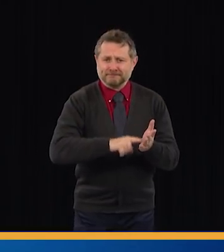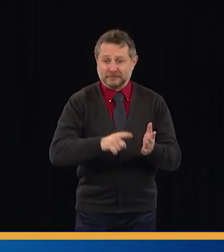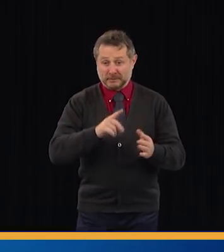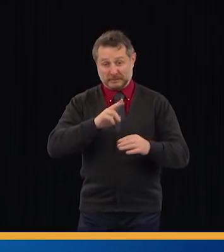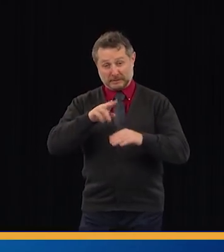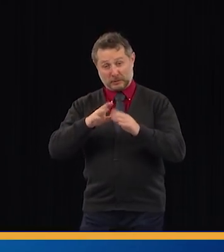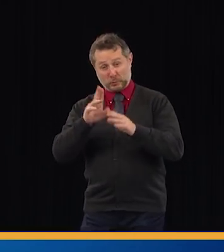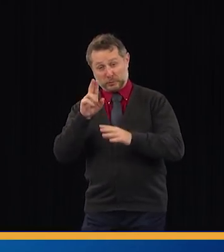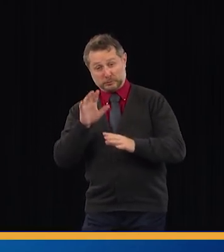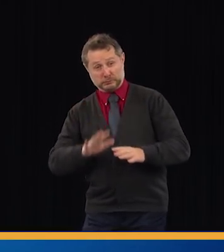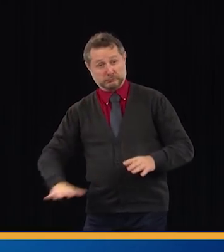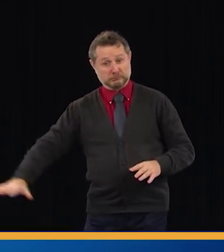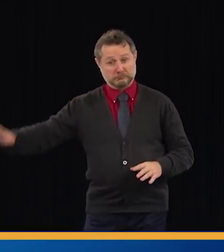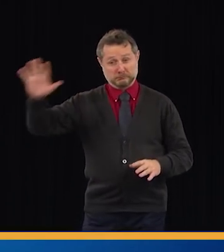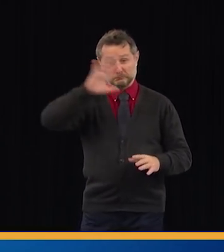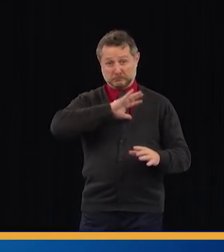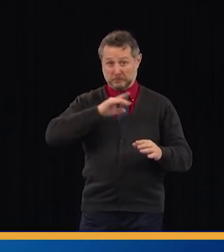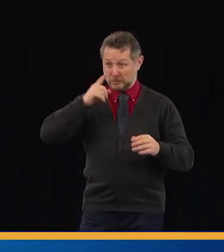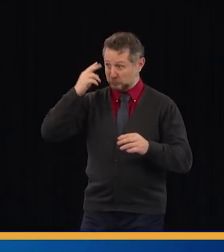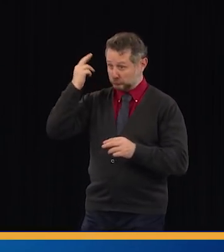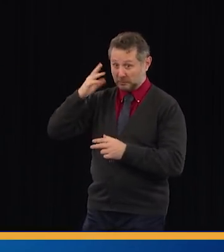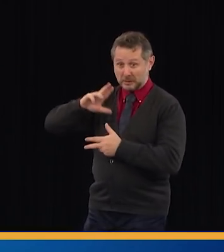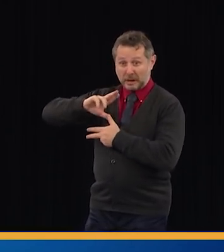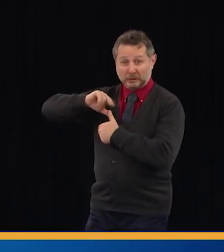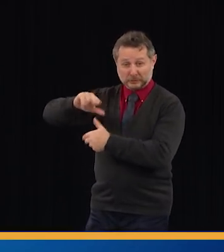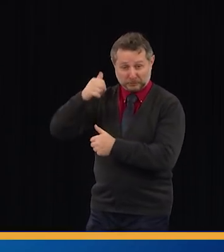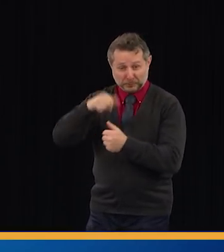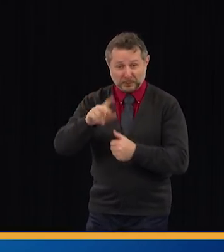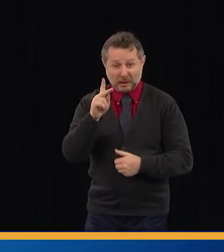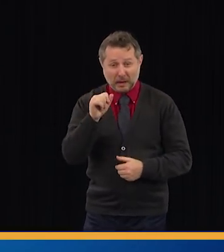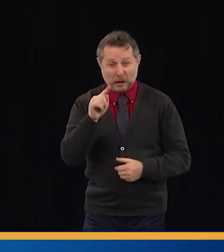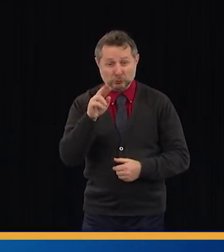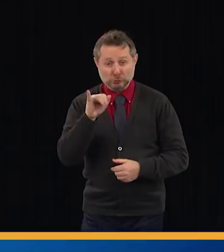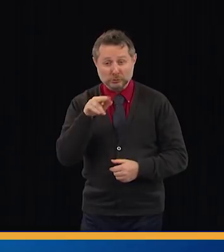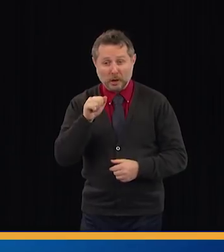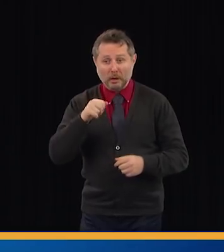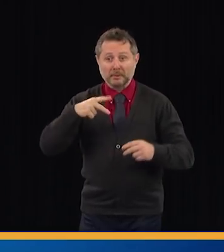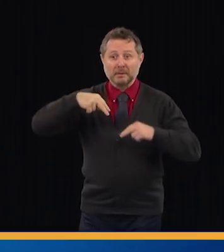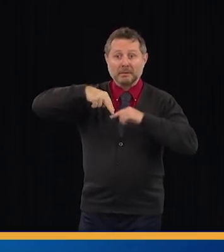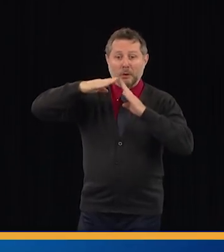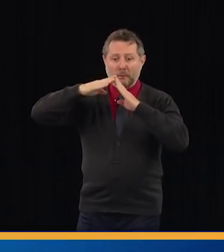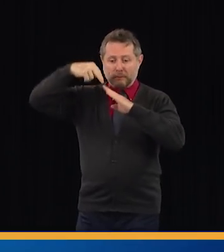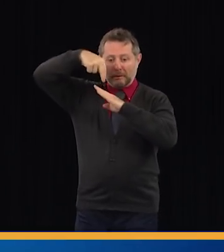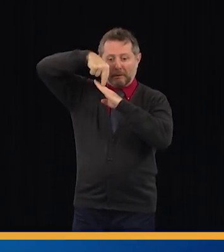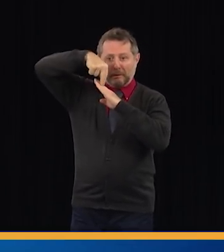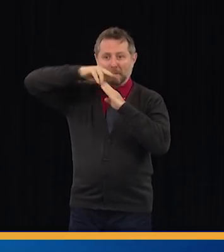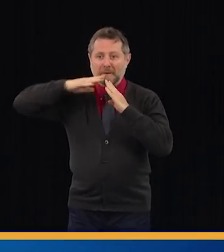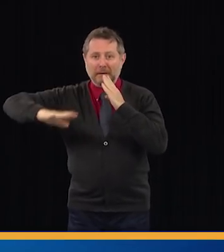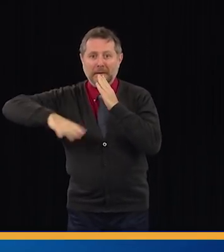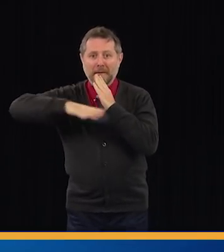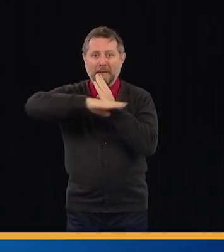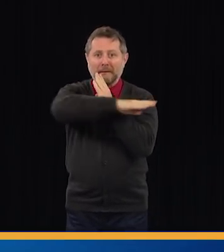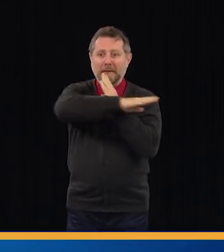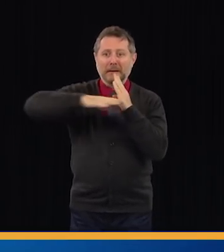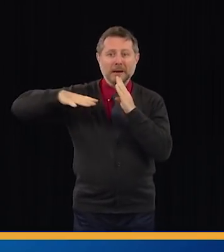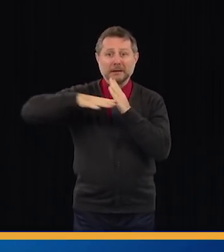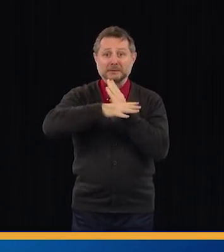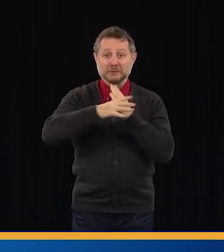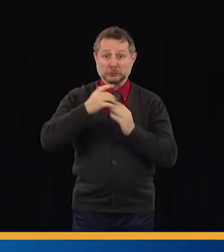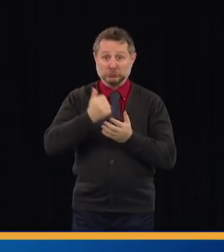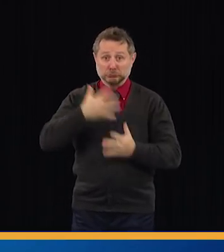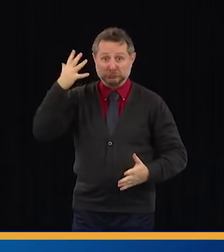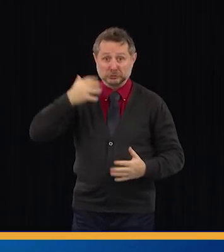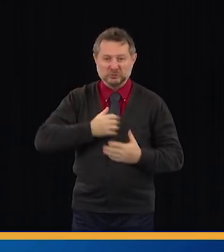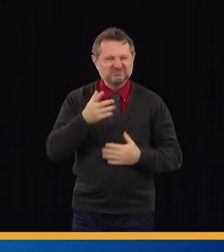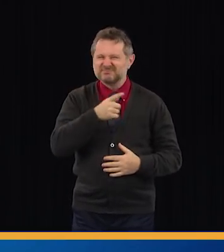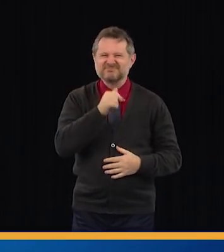Hurricane Katrina, the people standing on those rooftops were not rich white people. Why? Why is